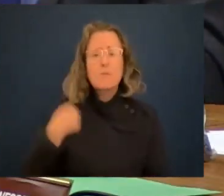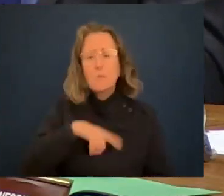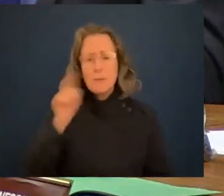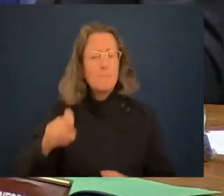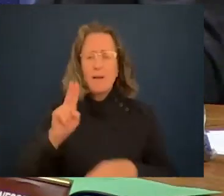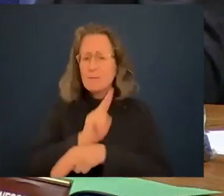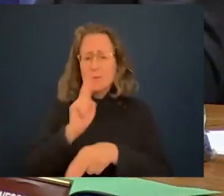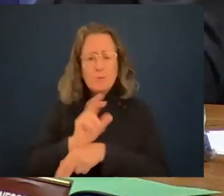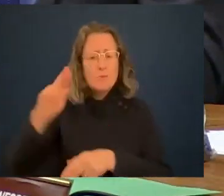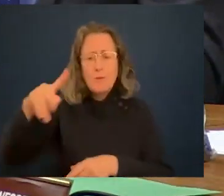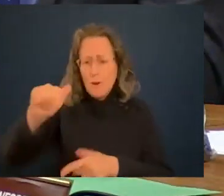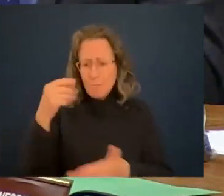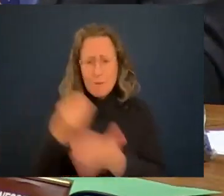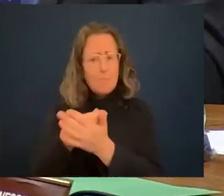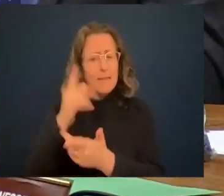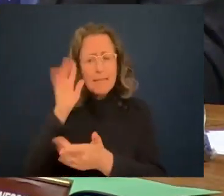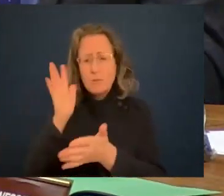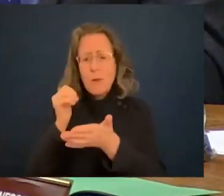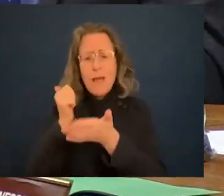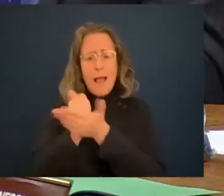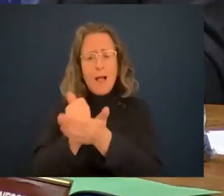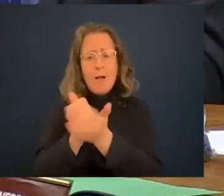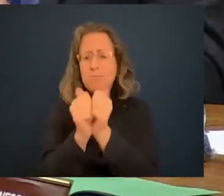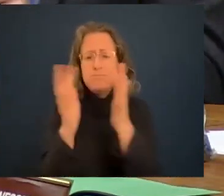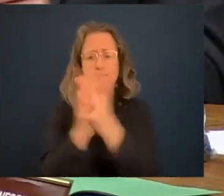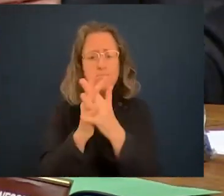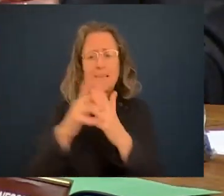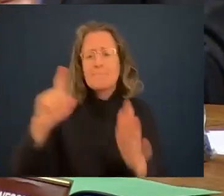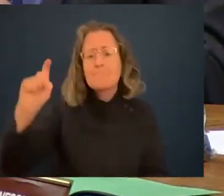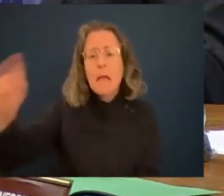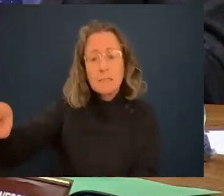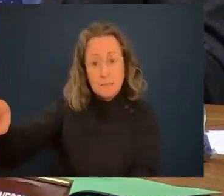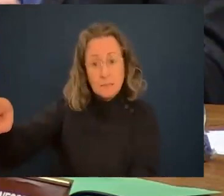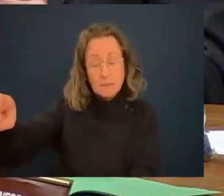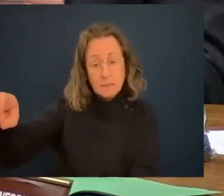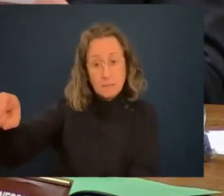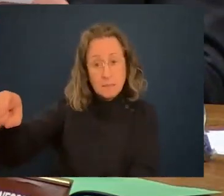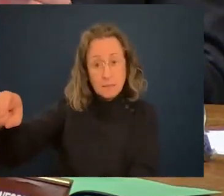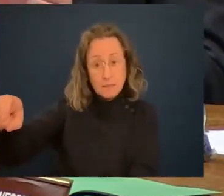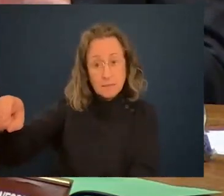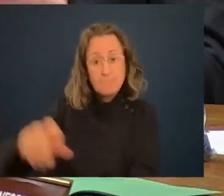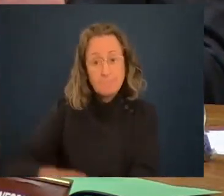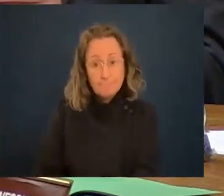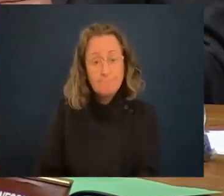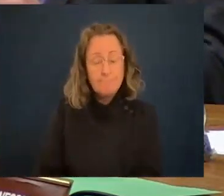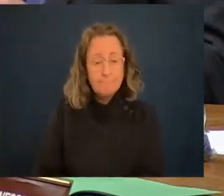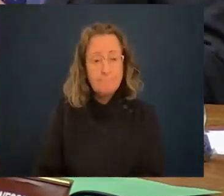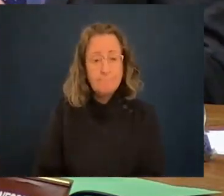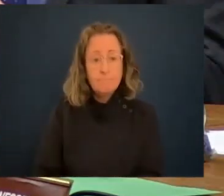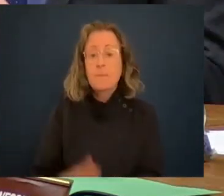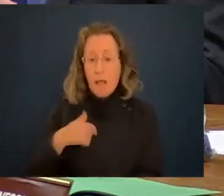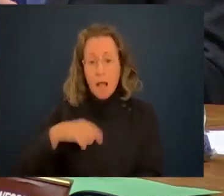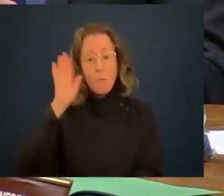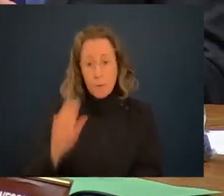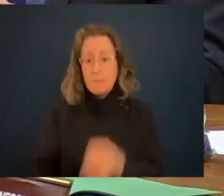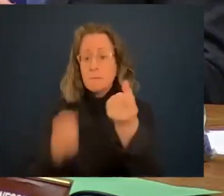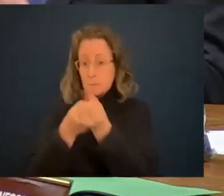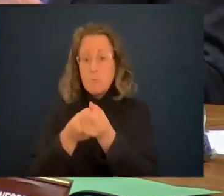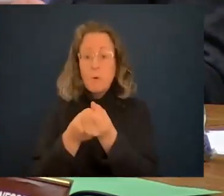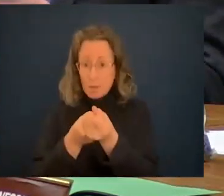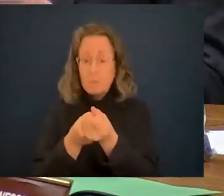and so I one of the reasons I wanted just I want I I'm going to vote for this and I